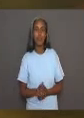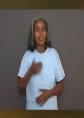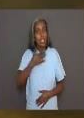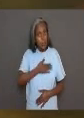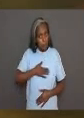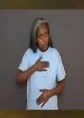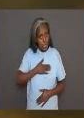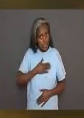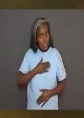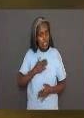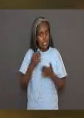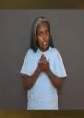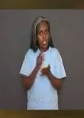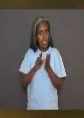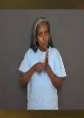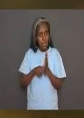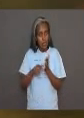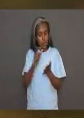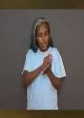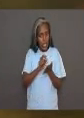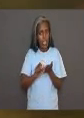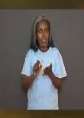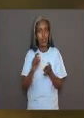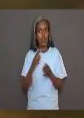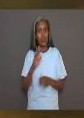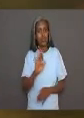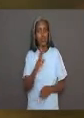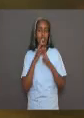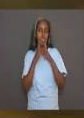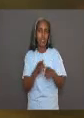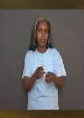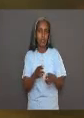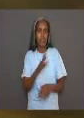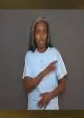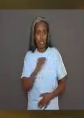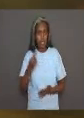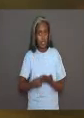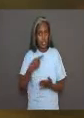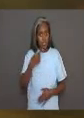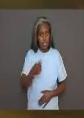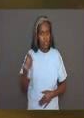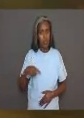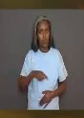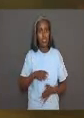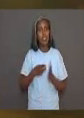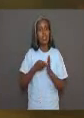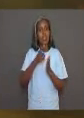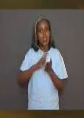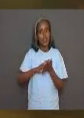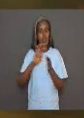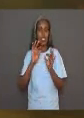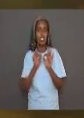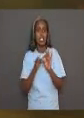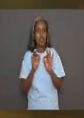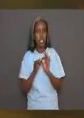Please take a minute to write down your answer. And then we will review the